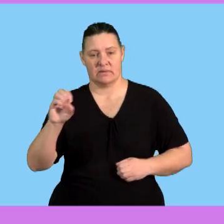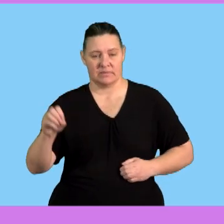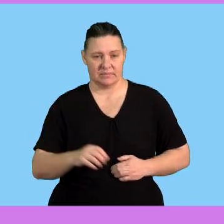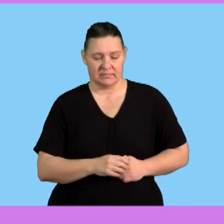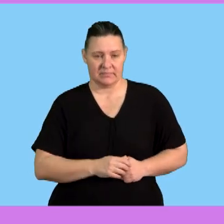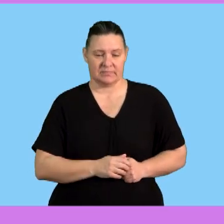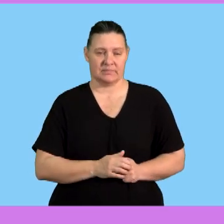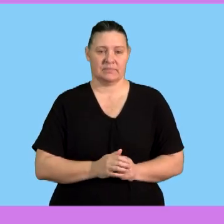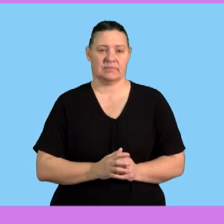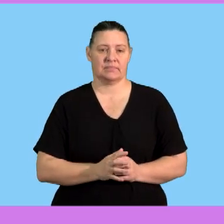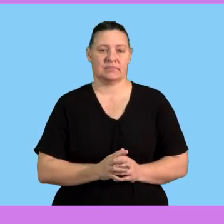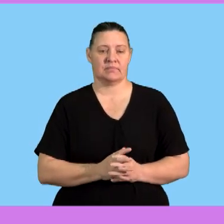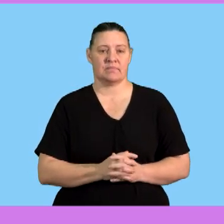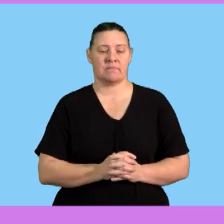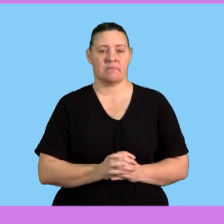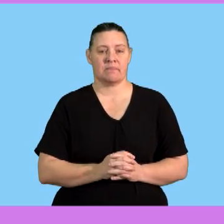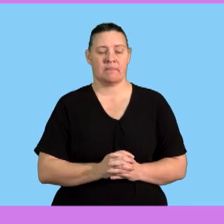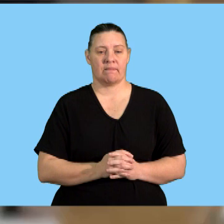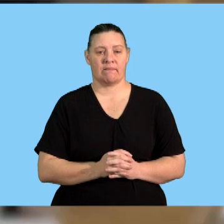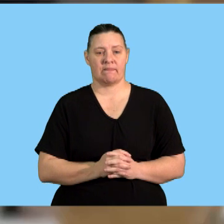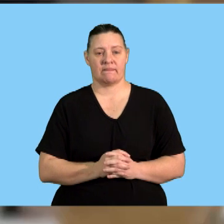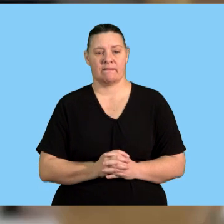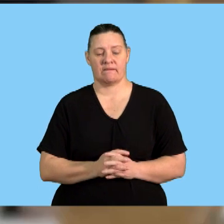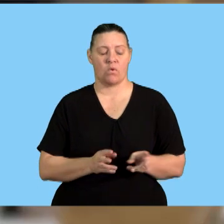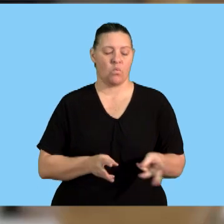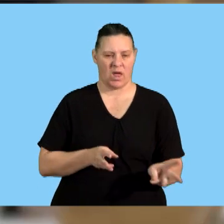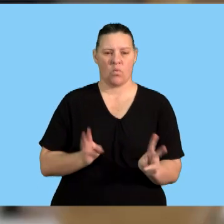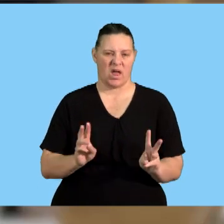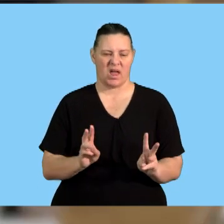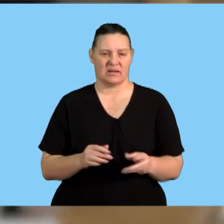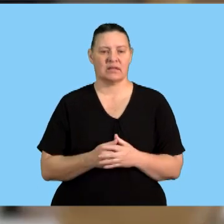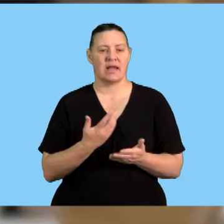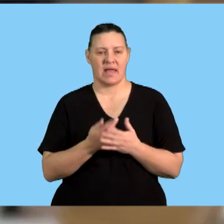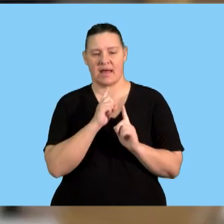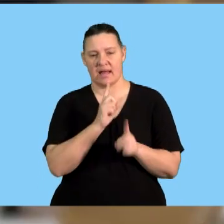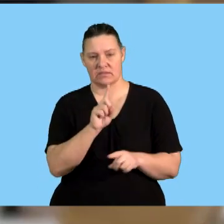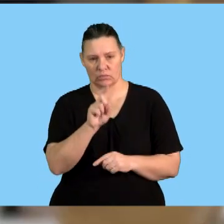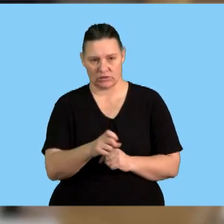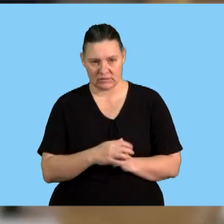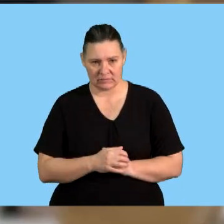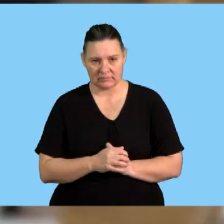585 quicker. So that's the two ways that you can attempt the question.